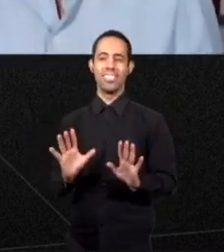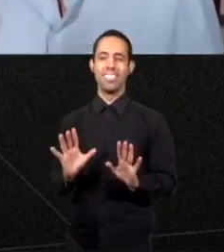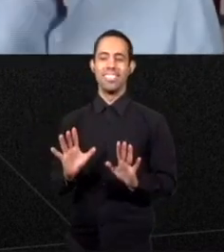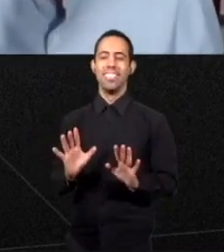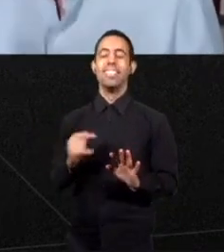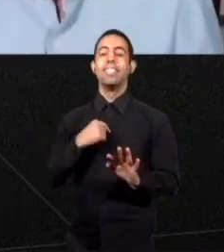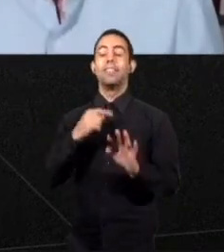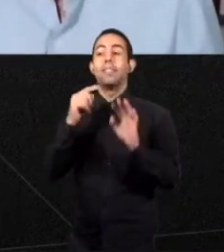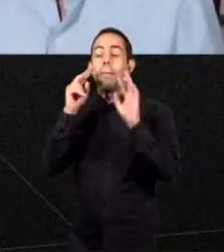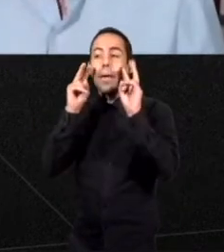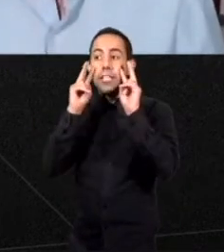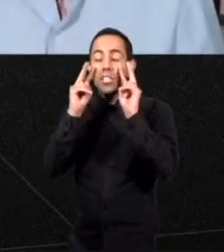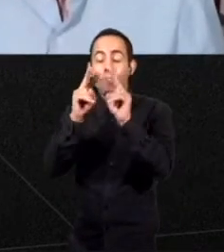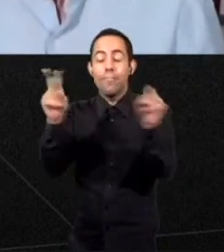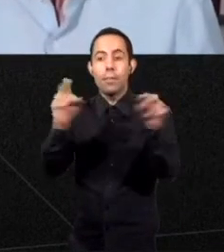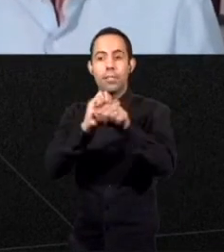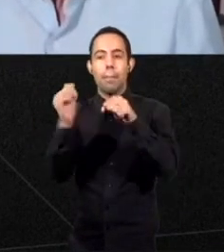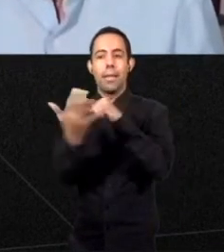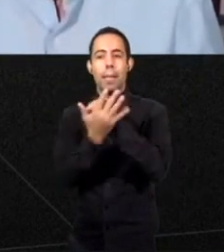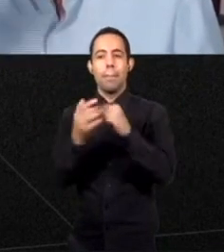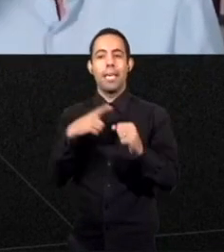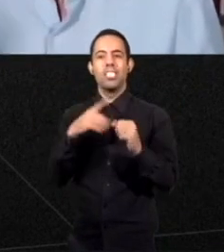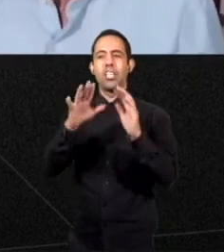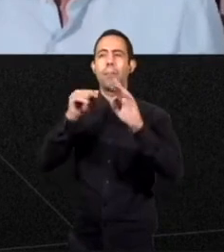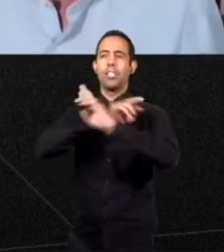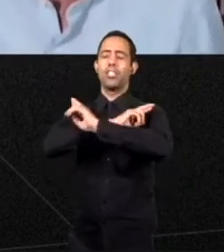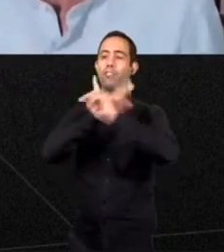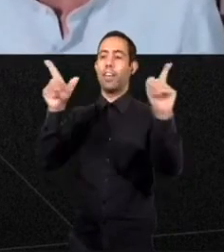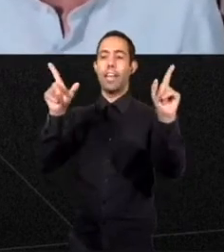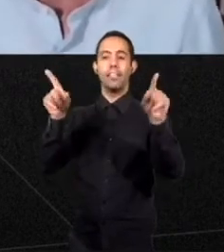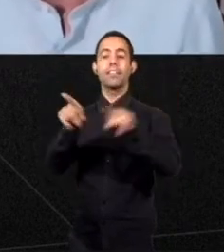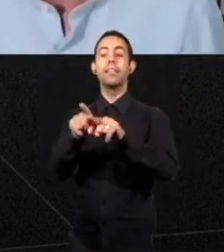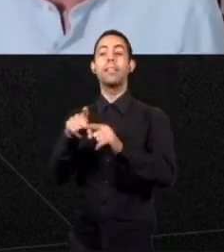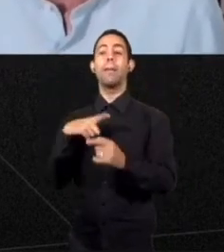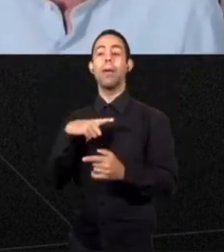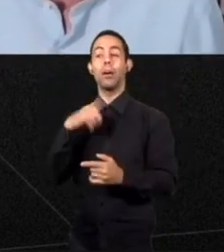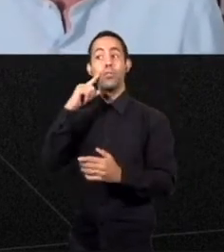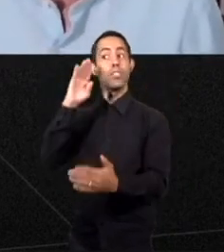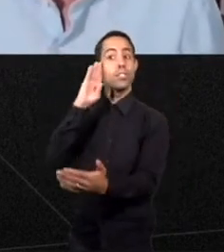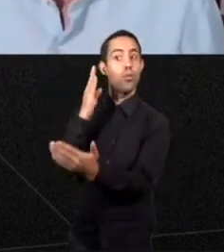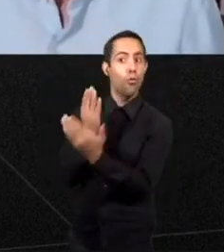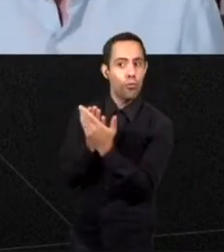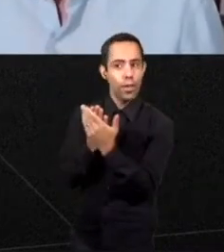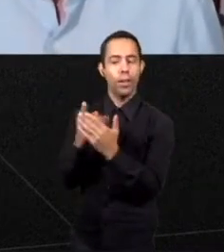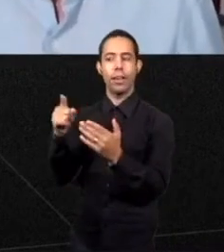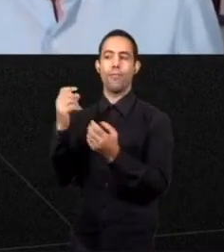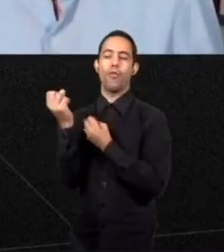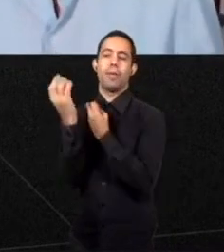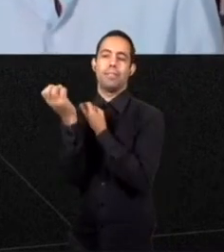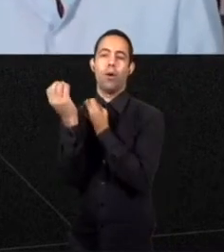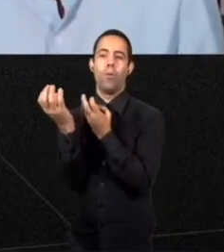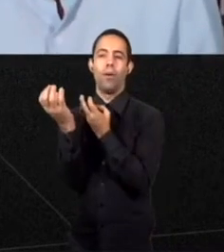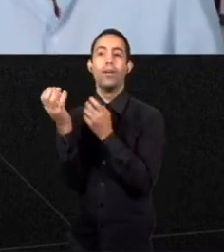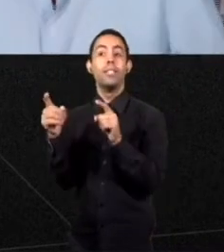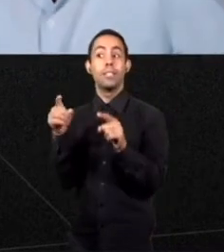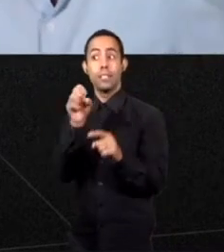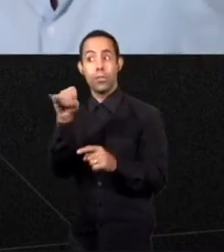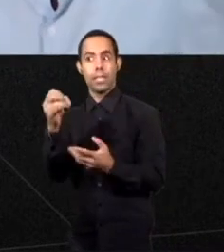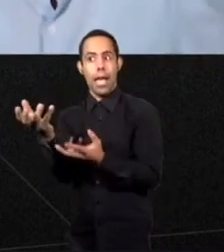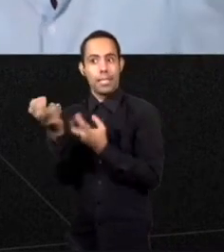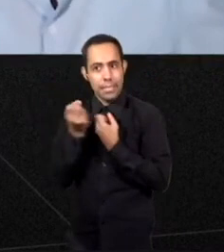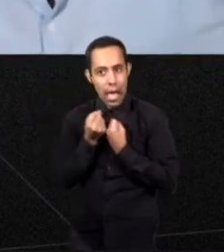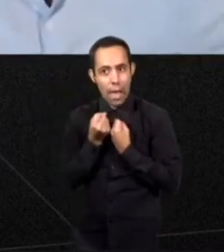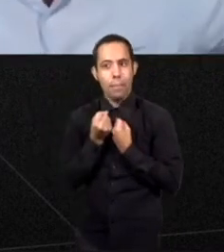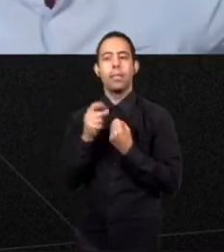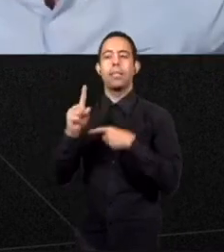pandemic the huge difference between a situation when you can trust the information you receive and in a situation when you don't know,